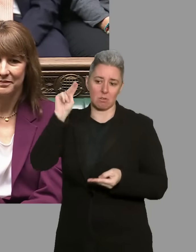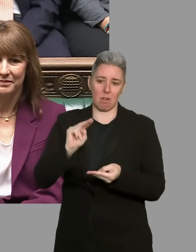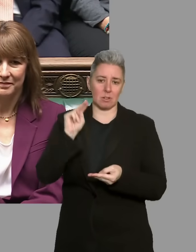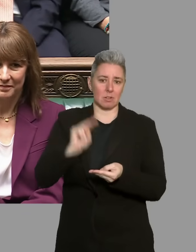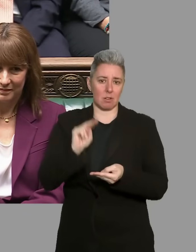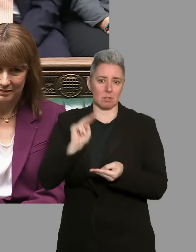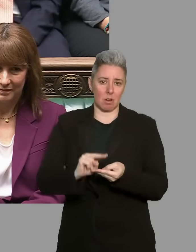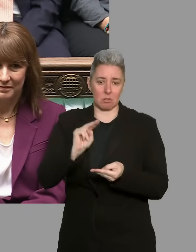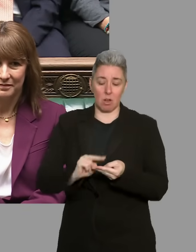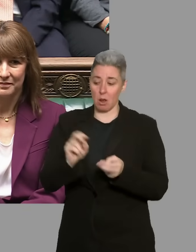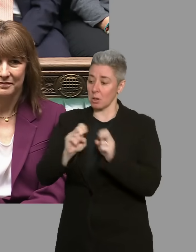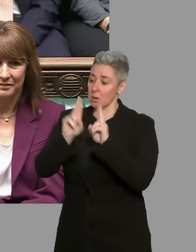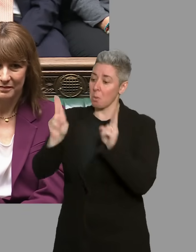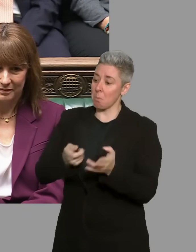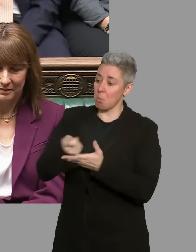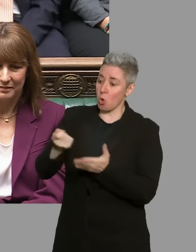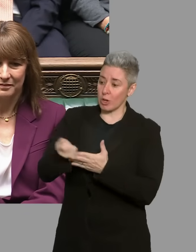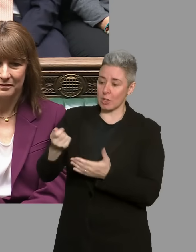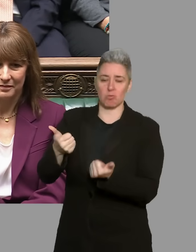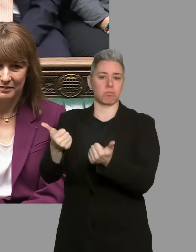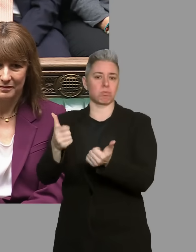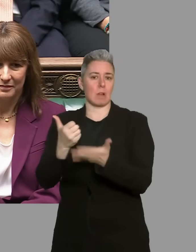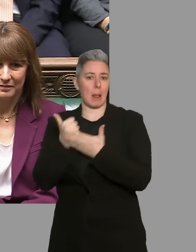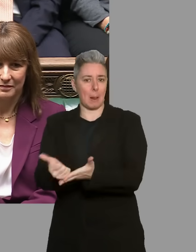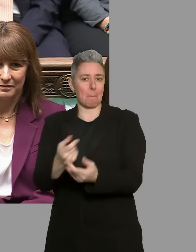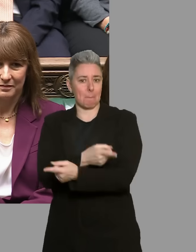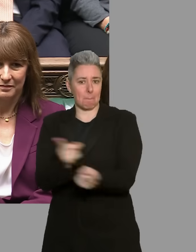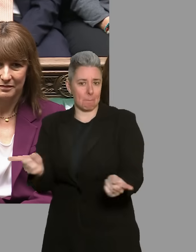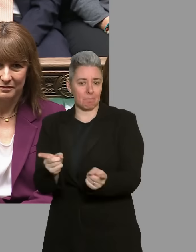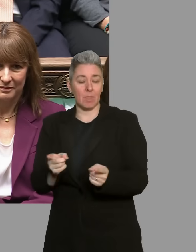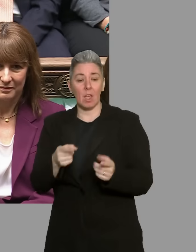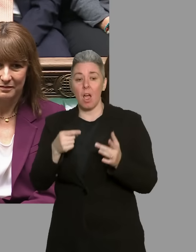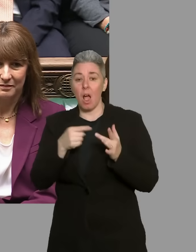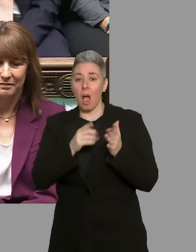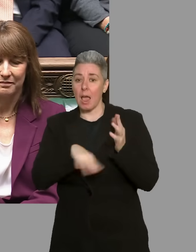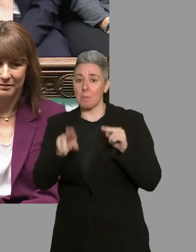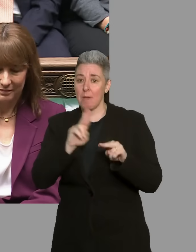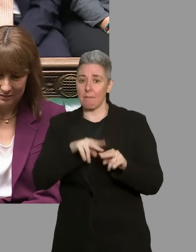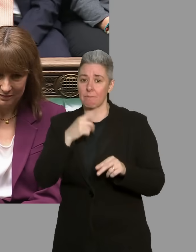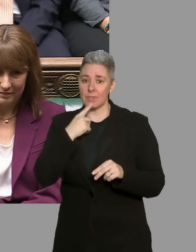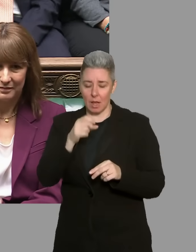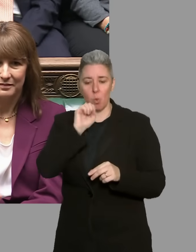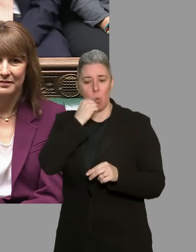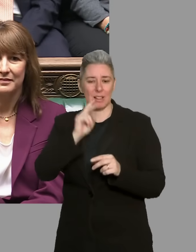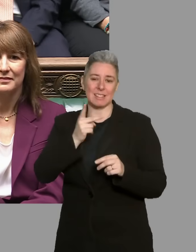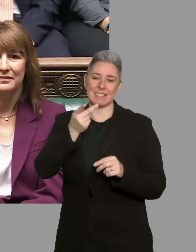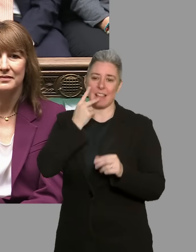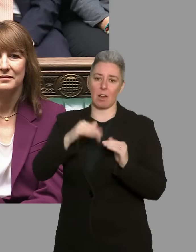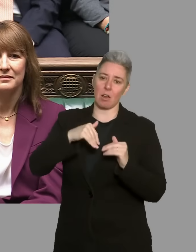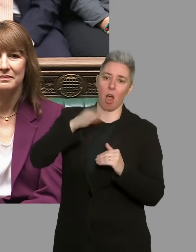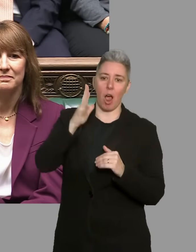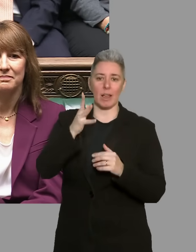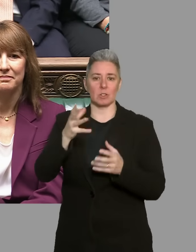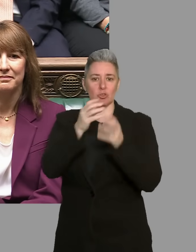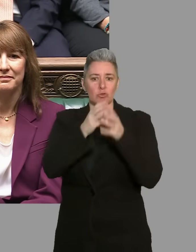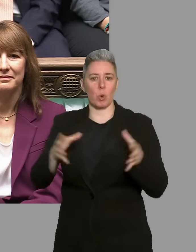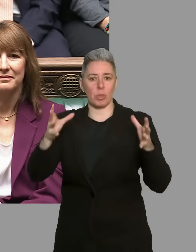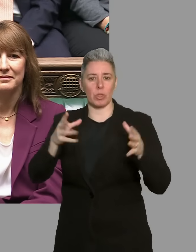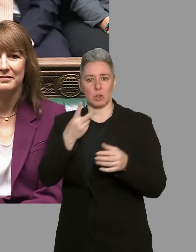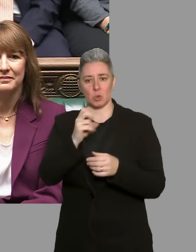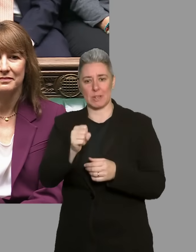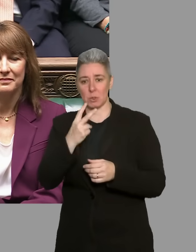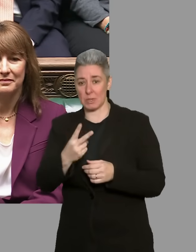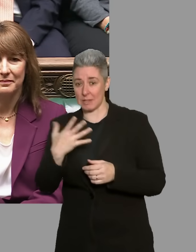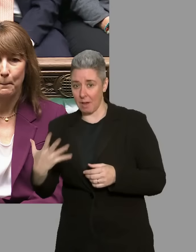IMF say we're going to have the second highest growth in 2025, defying the forecast. And I'd remind them that under them